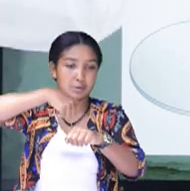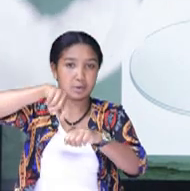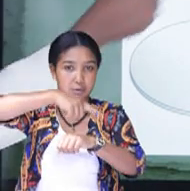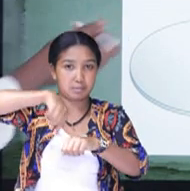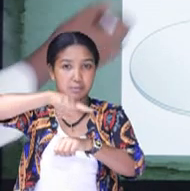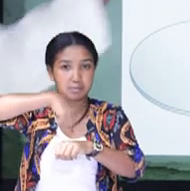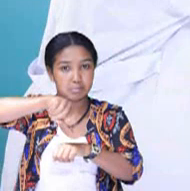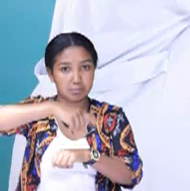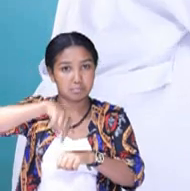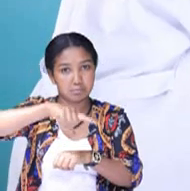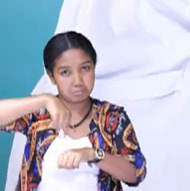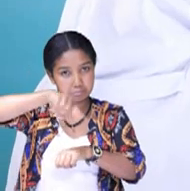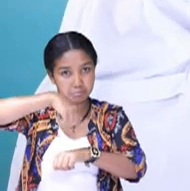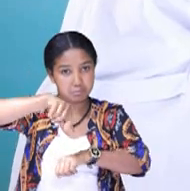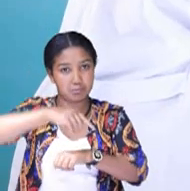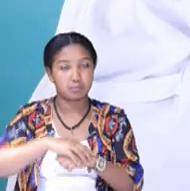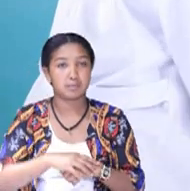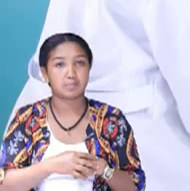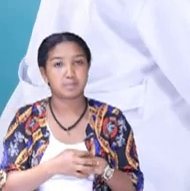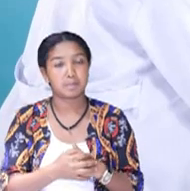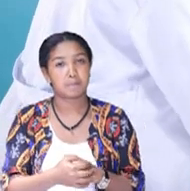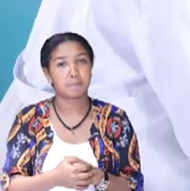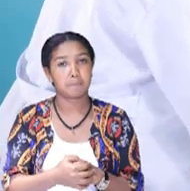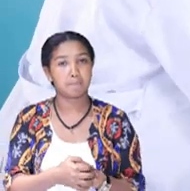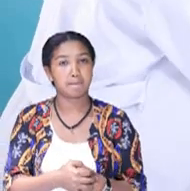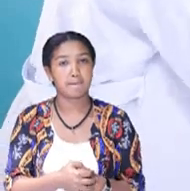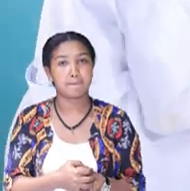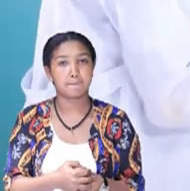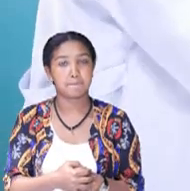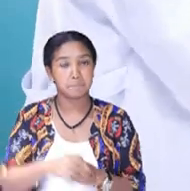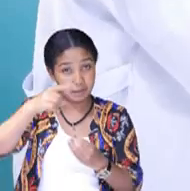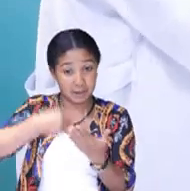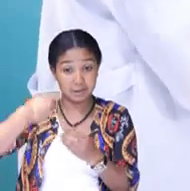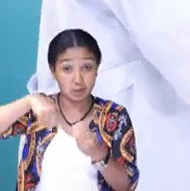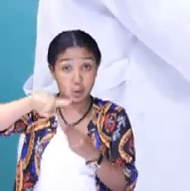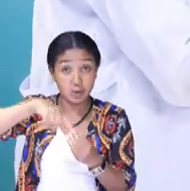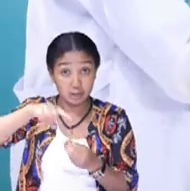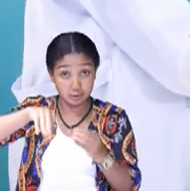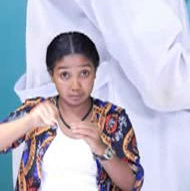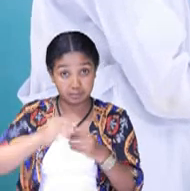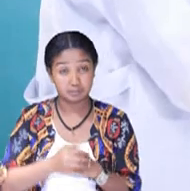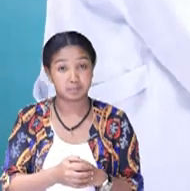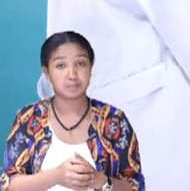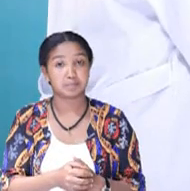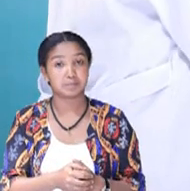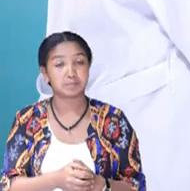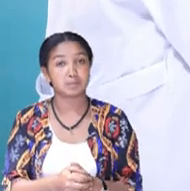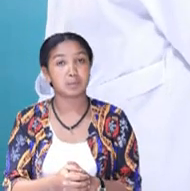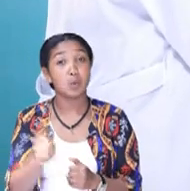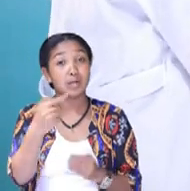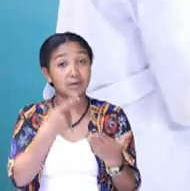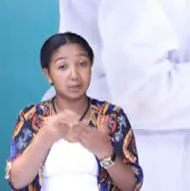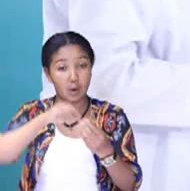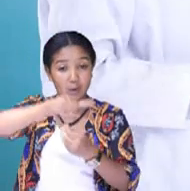this. Whenever we move and try to see from above, we have such a rotation. We can see it like this.